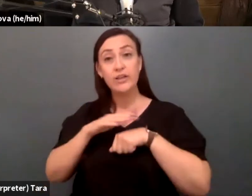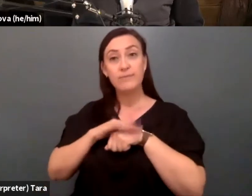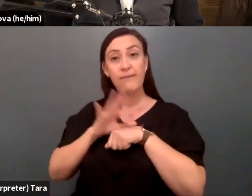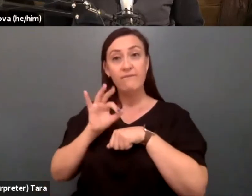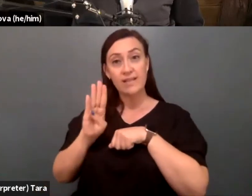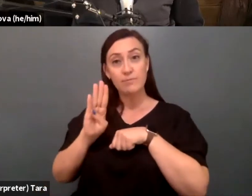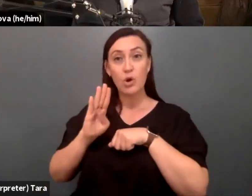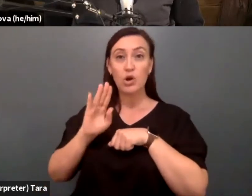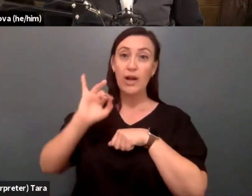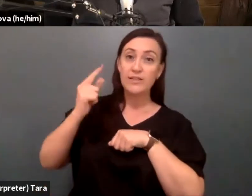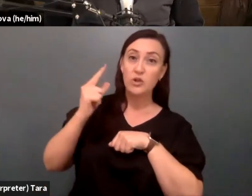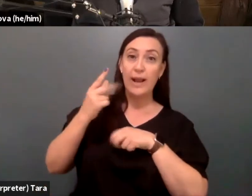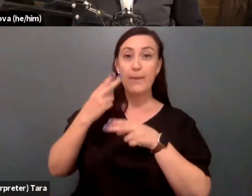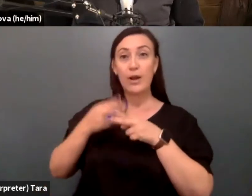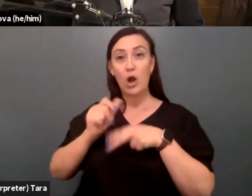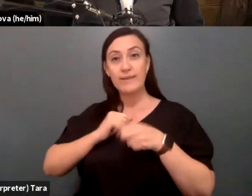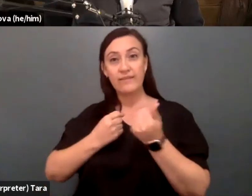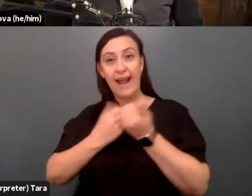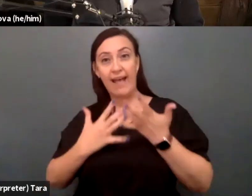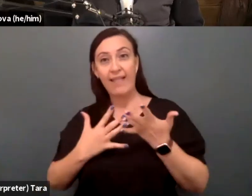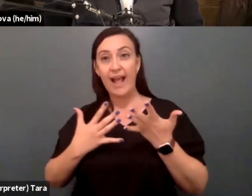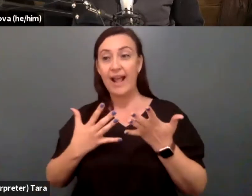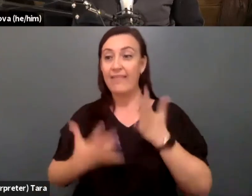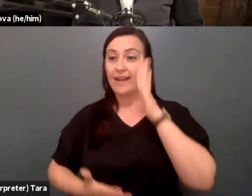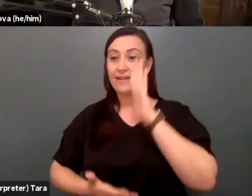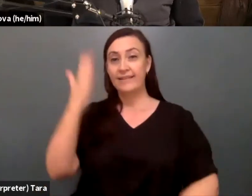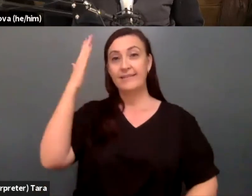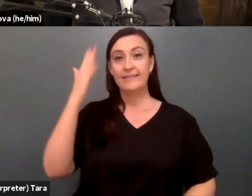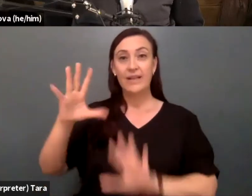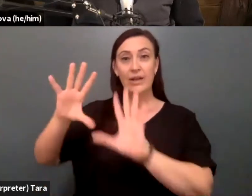Instagram and call myself one and then go to lunch.